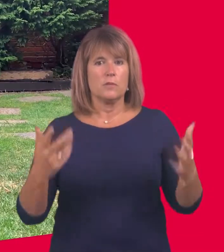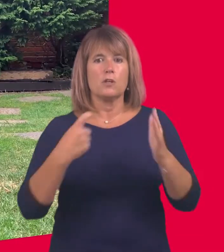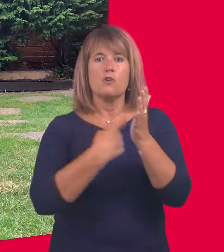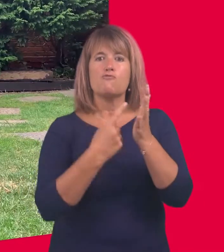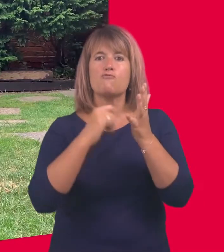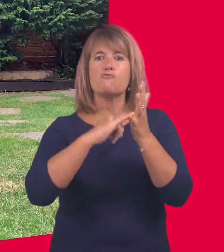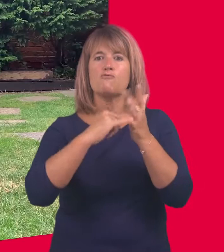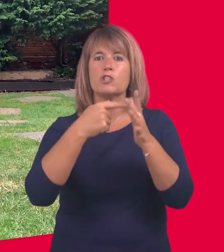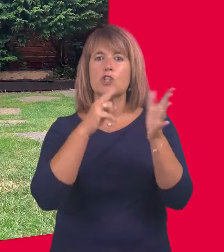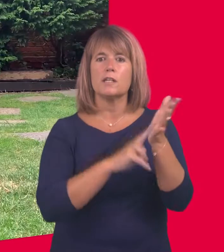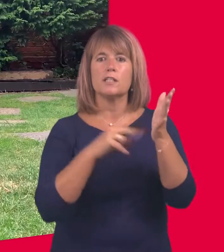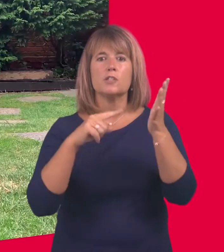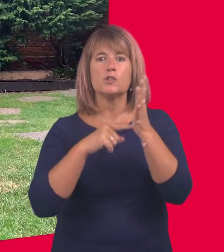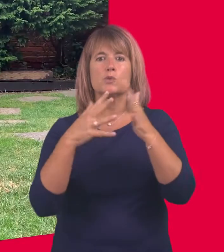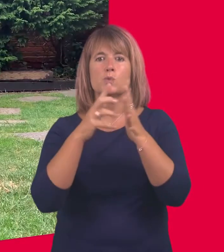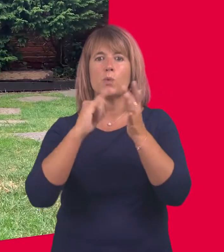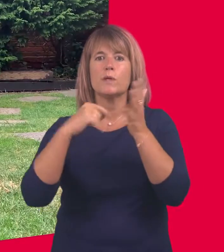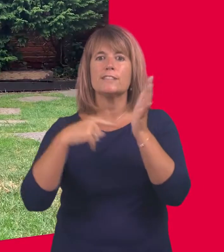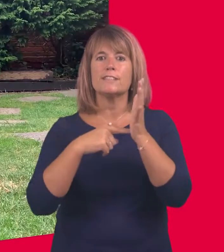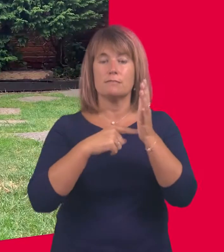Then we're going to do some